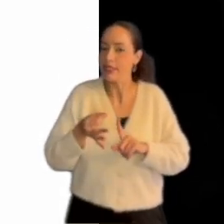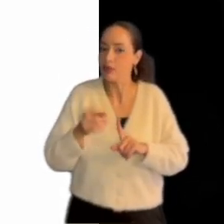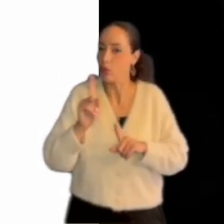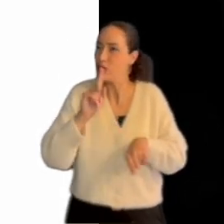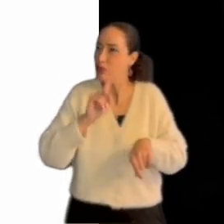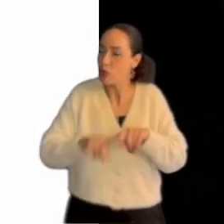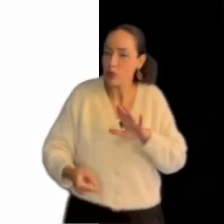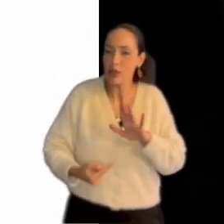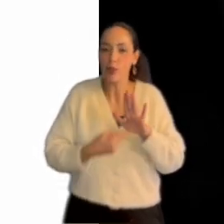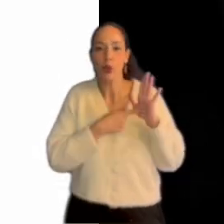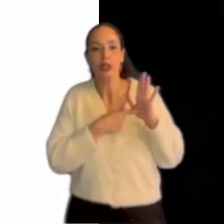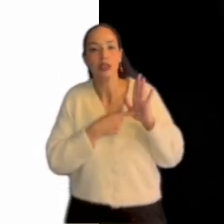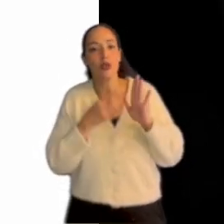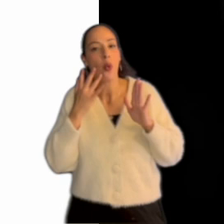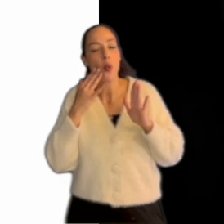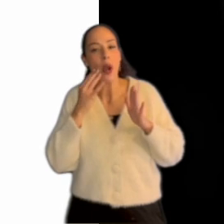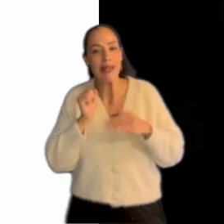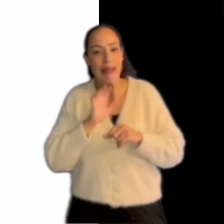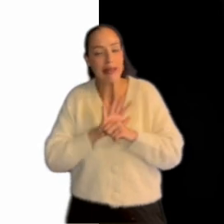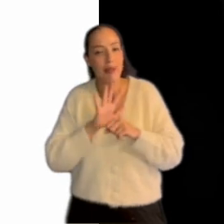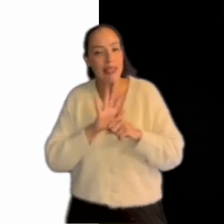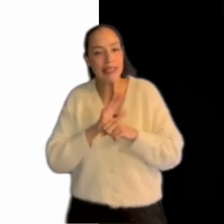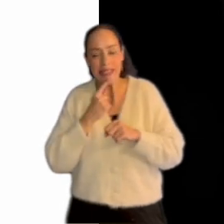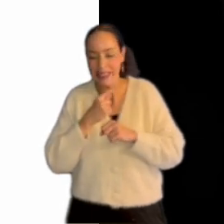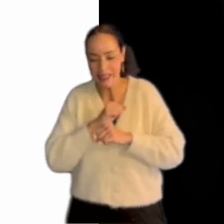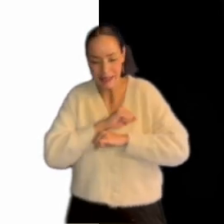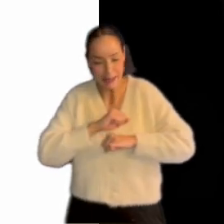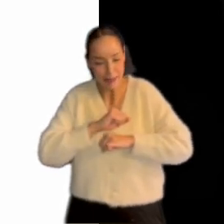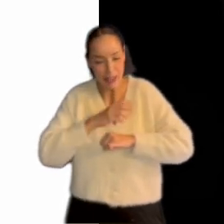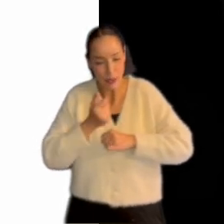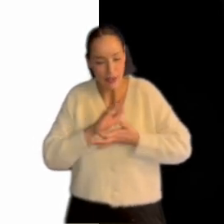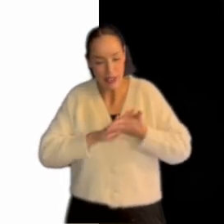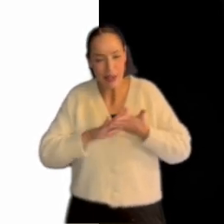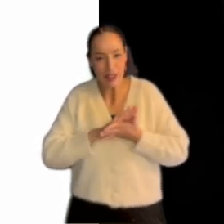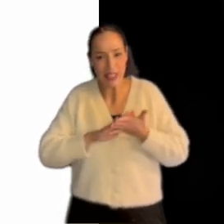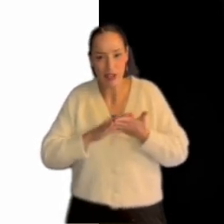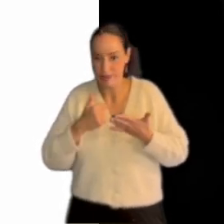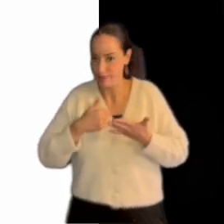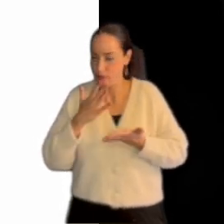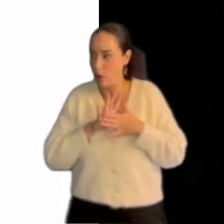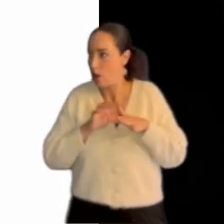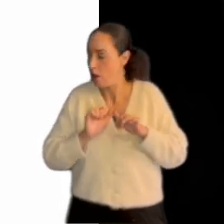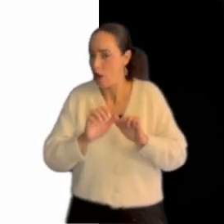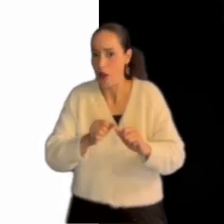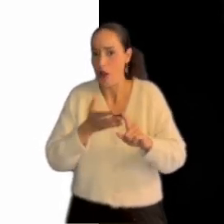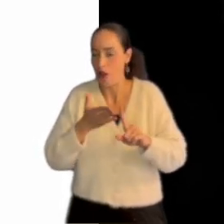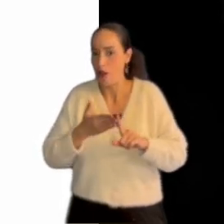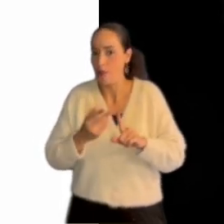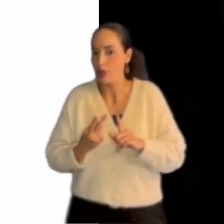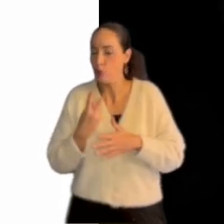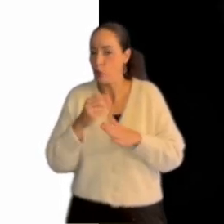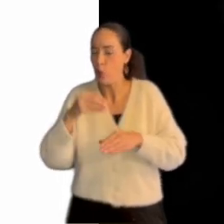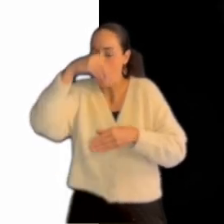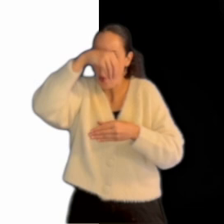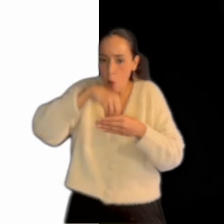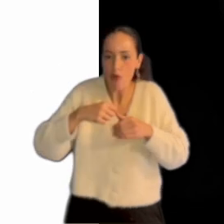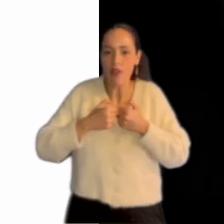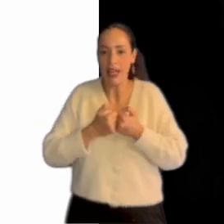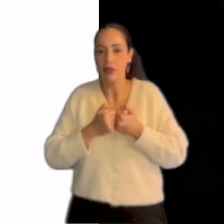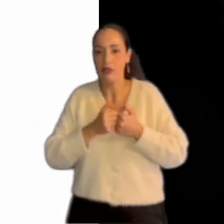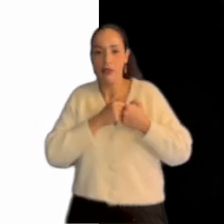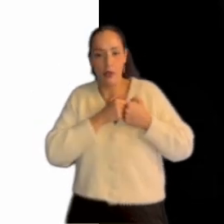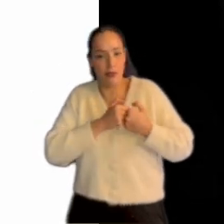really struggled to identify my two core values. Compassion was straightforward and needed not a second thought. However, justice was